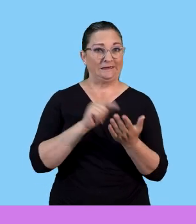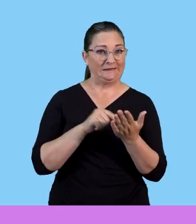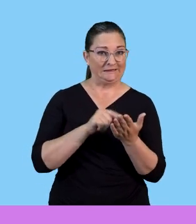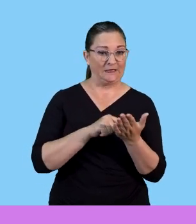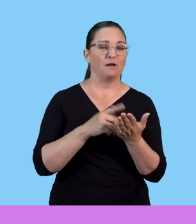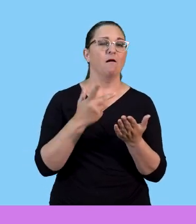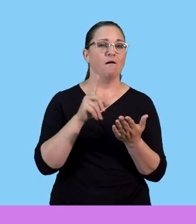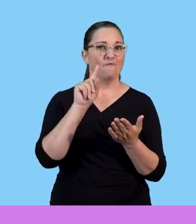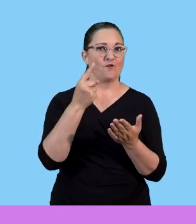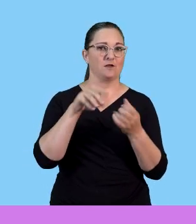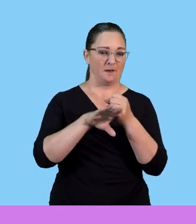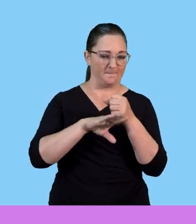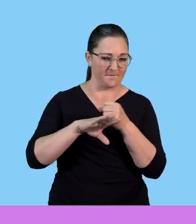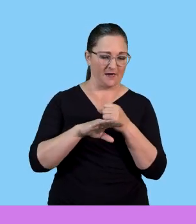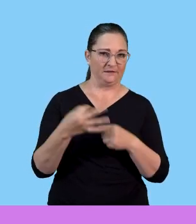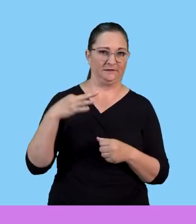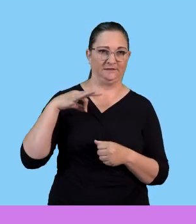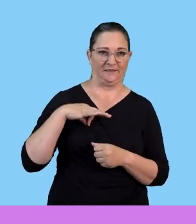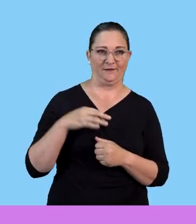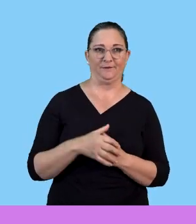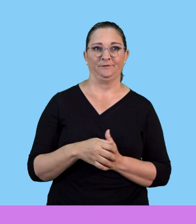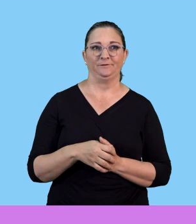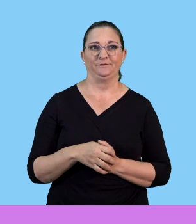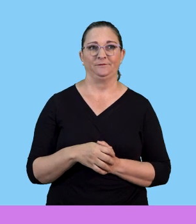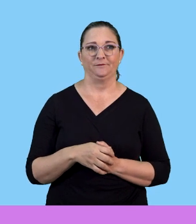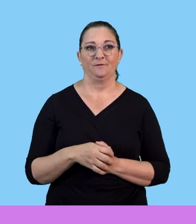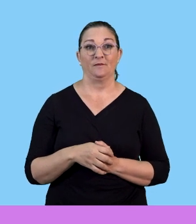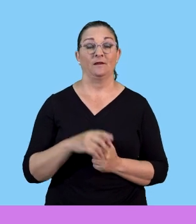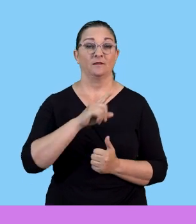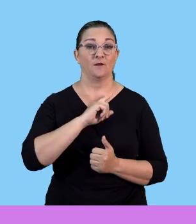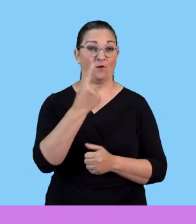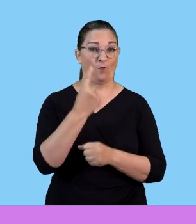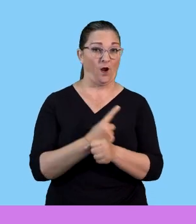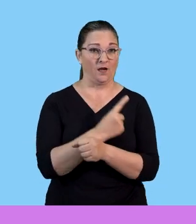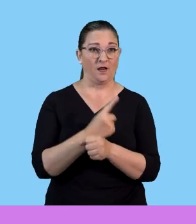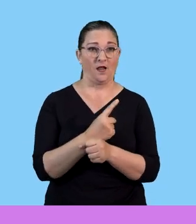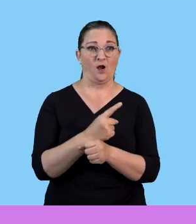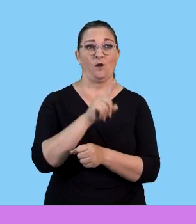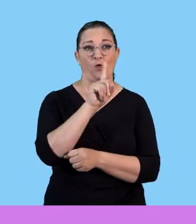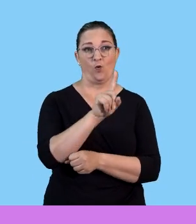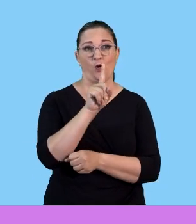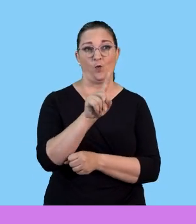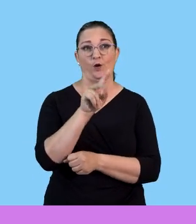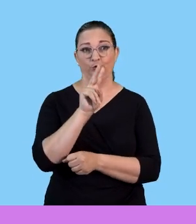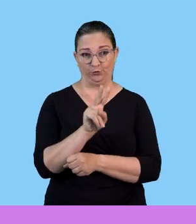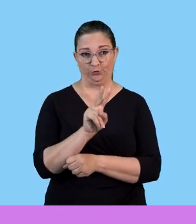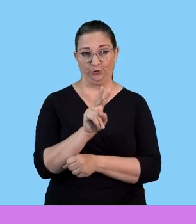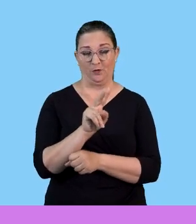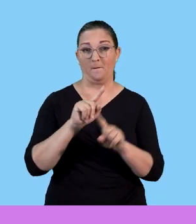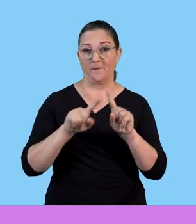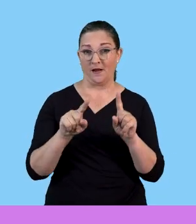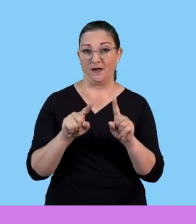is we're going to calculate the basic salary. So it's the rate per hour, 112